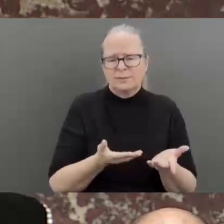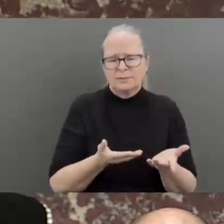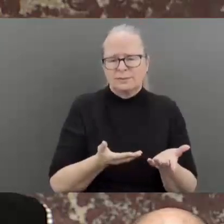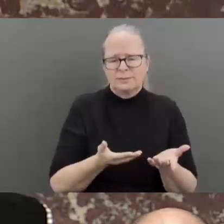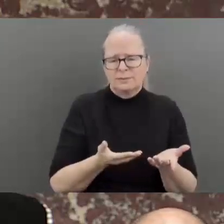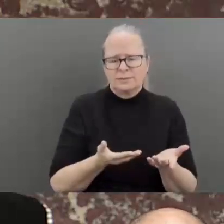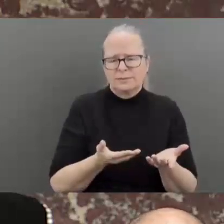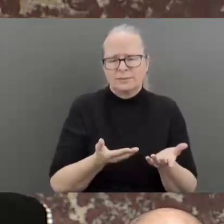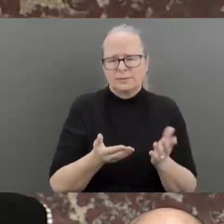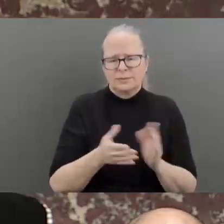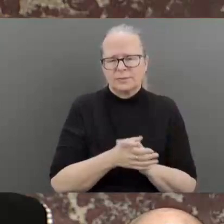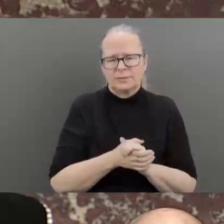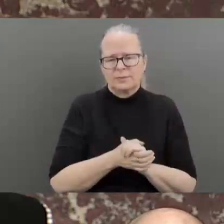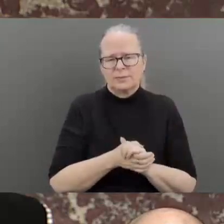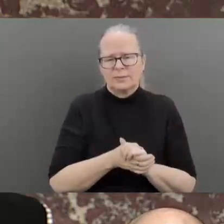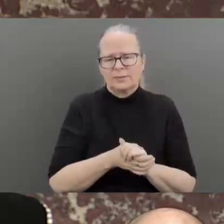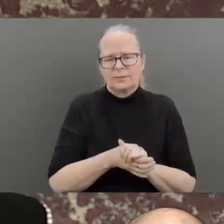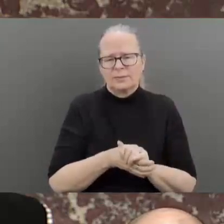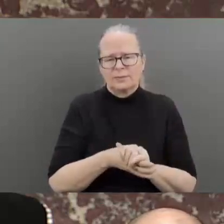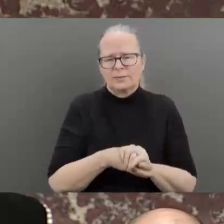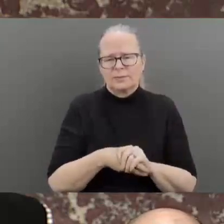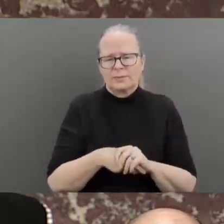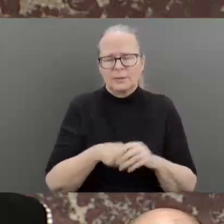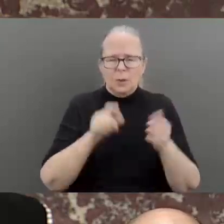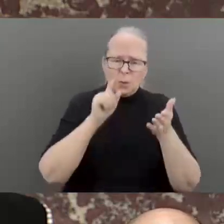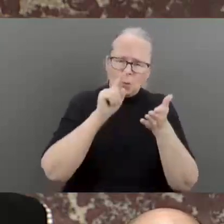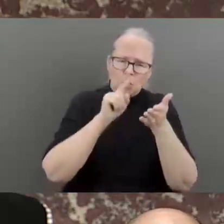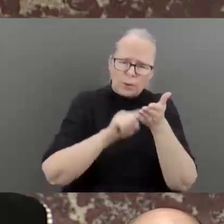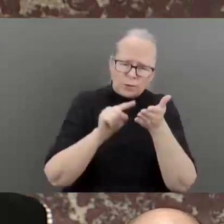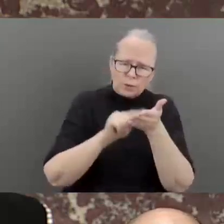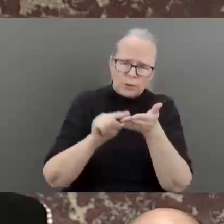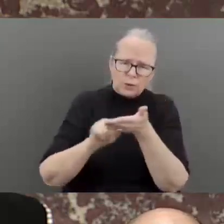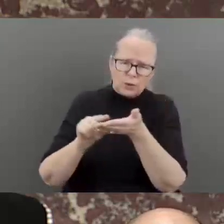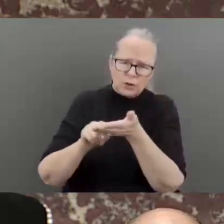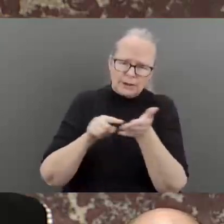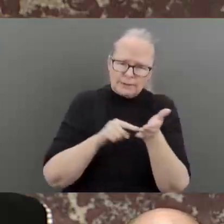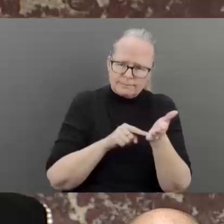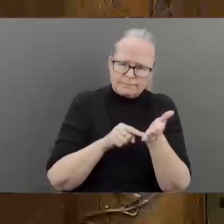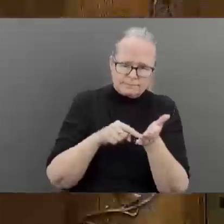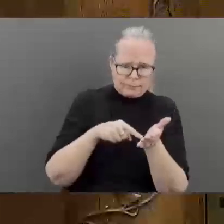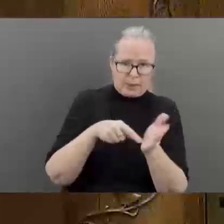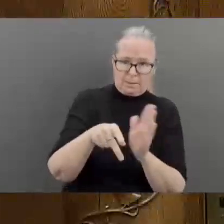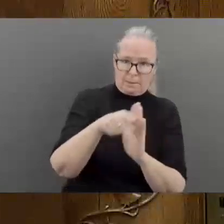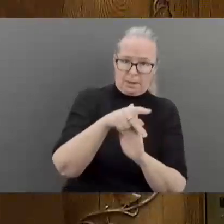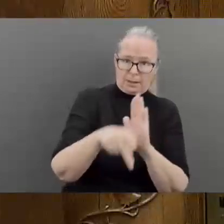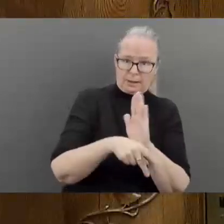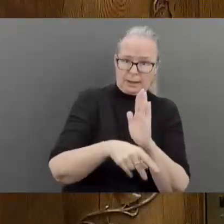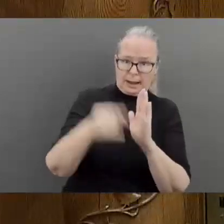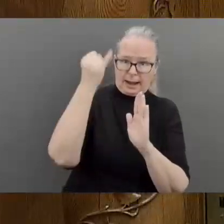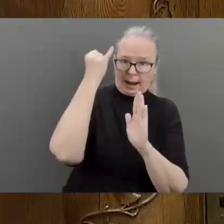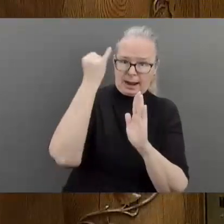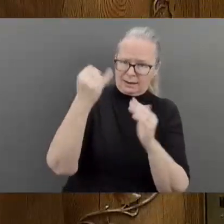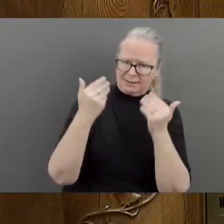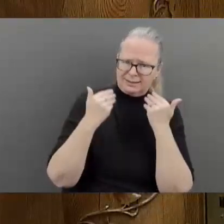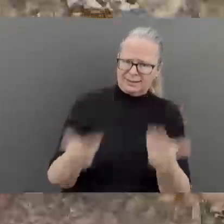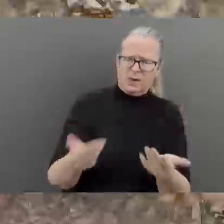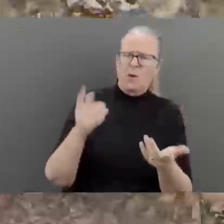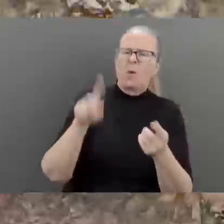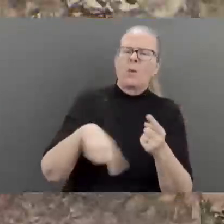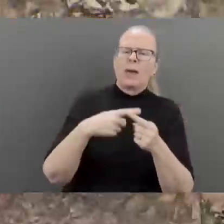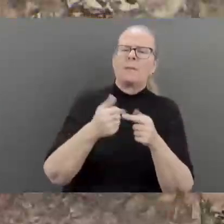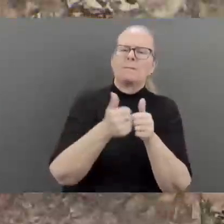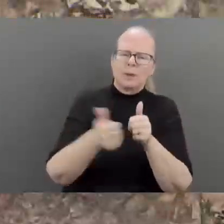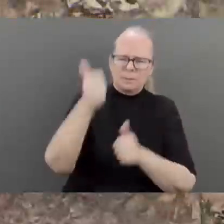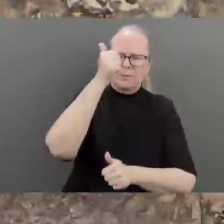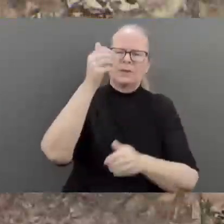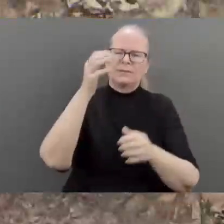are in front of us. When will this government make the changes urgently needed to save lives? Minister. Thank you, Honourable Speaker,